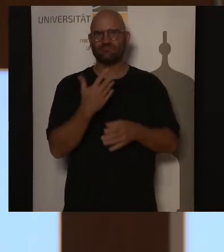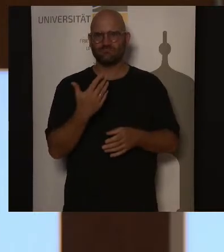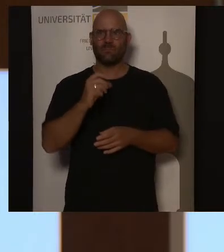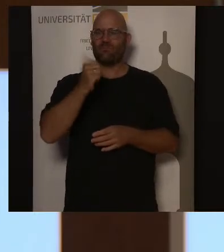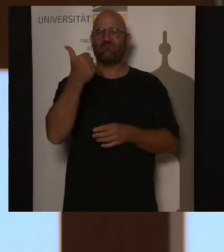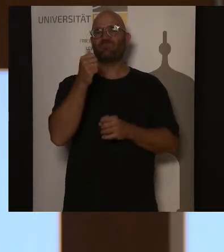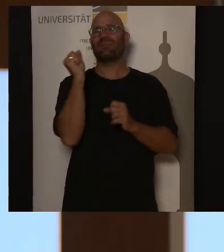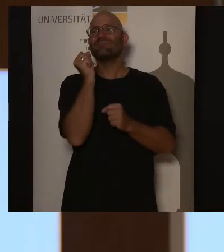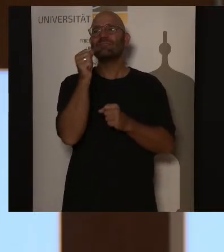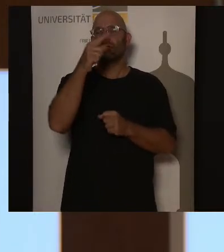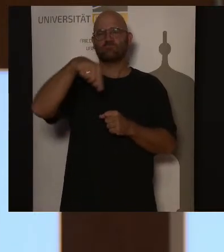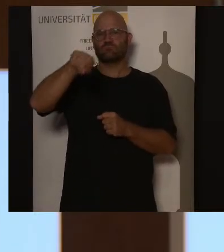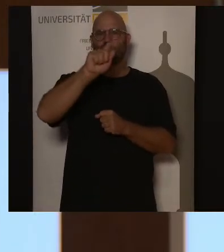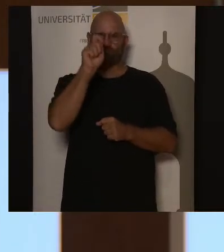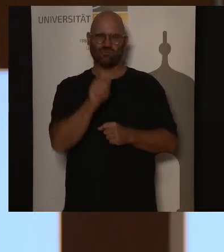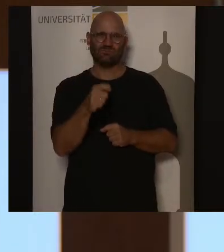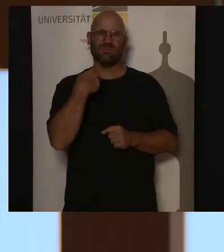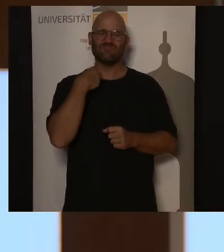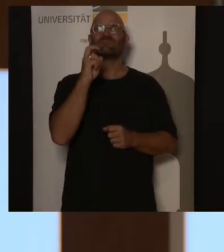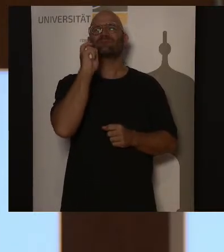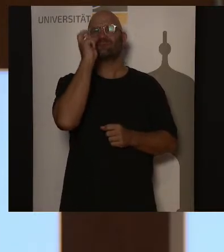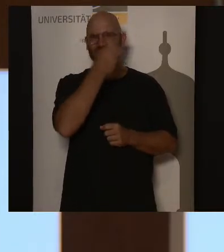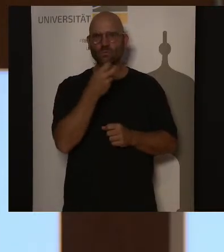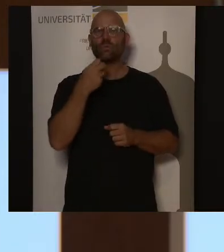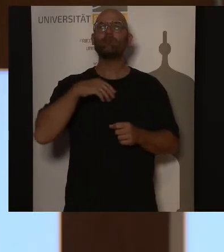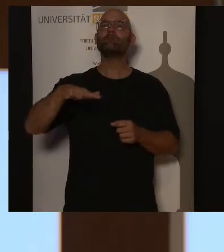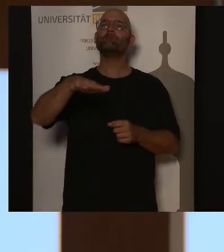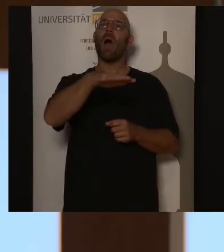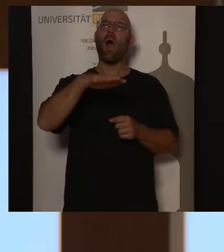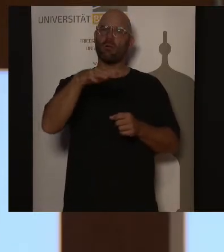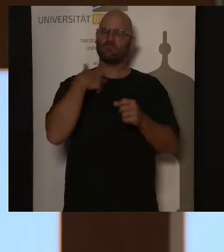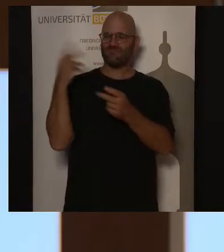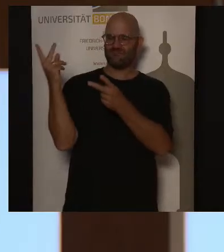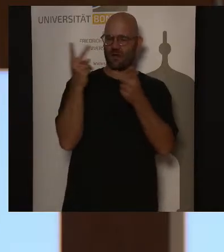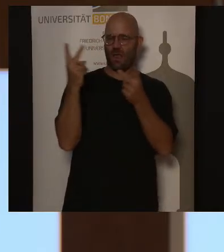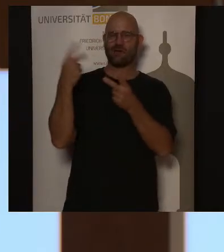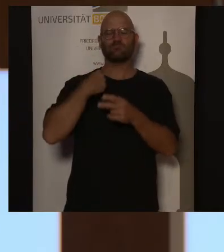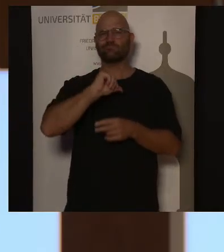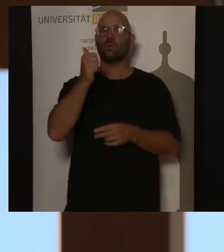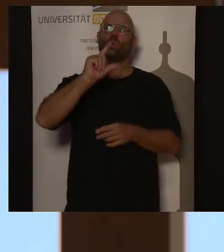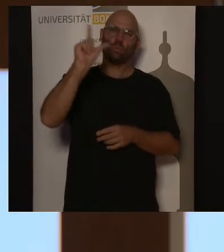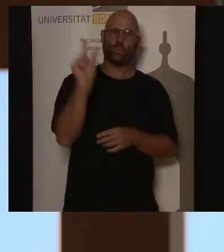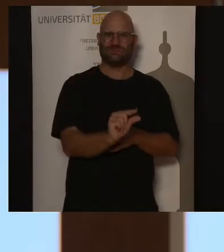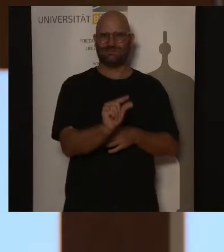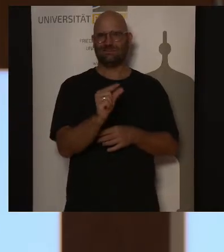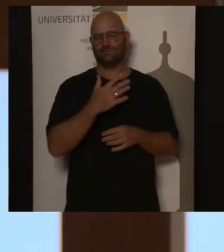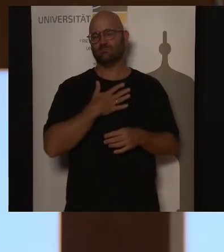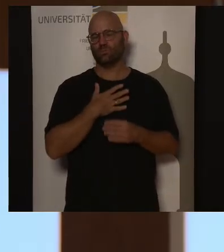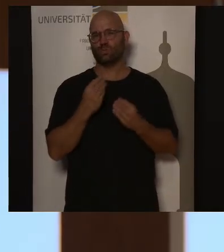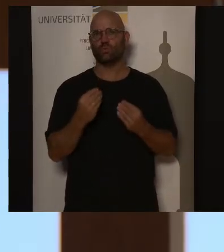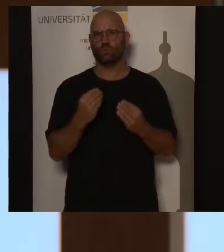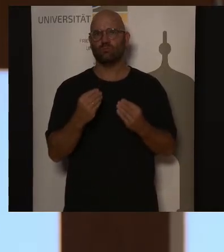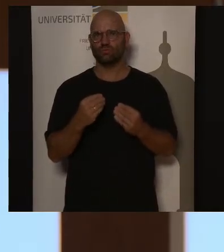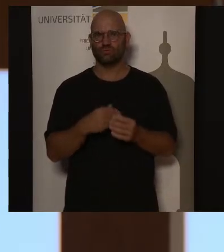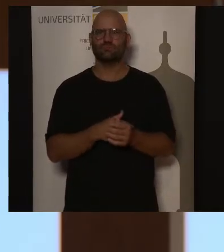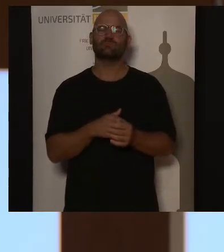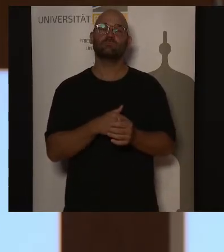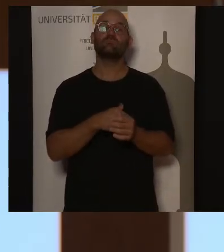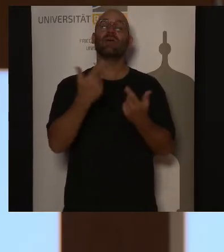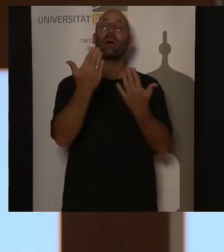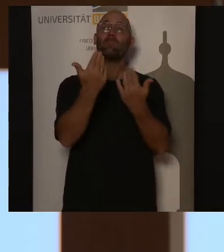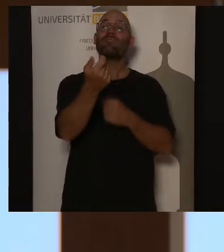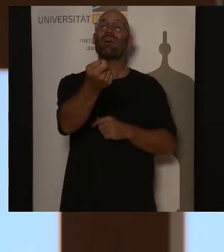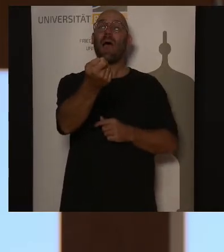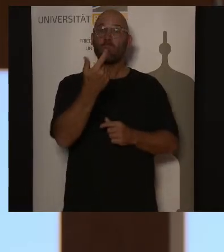Living and accommodation is, of course, quite a sensitive issue for many of you, a delicate issue.